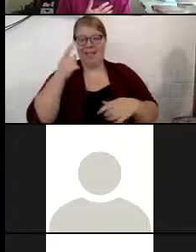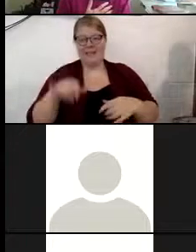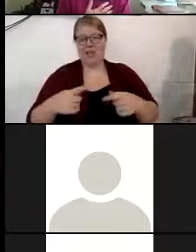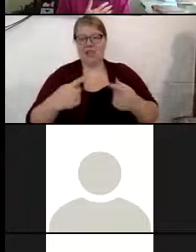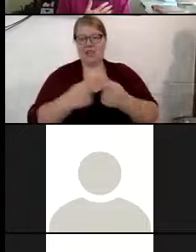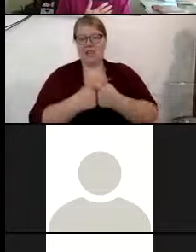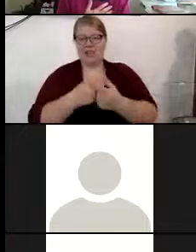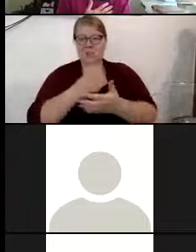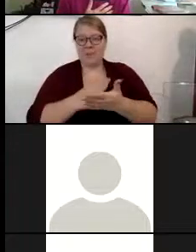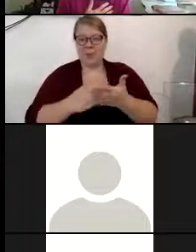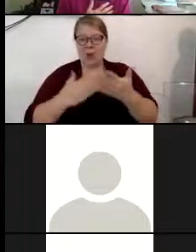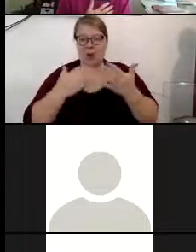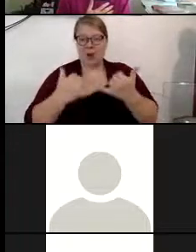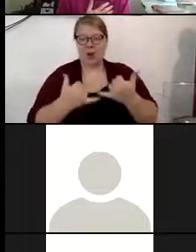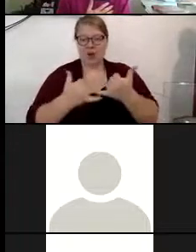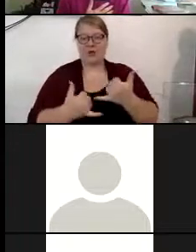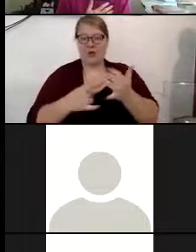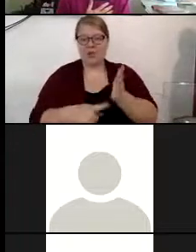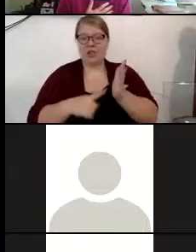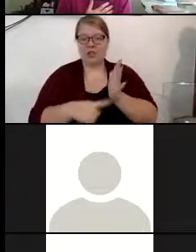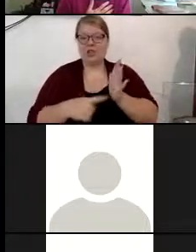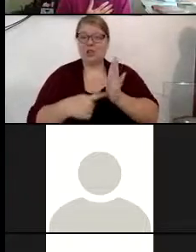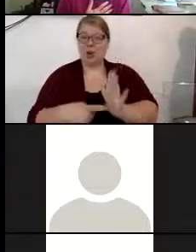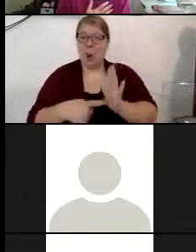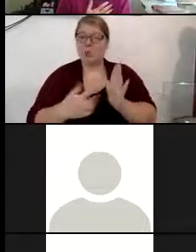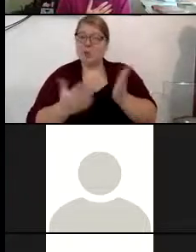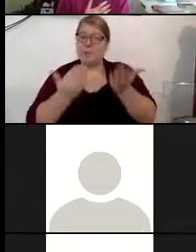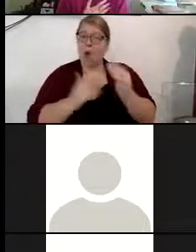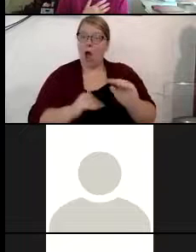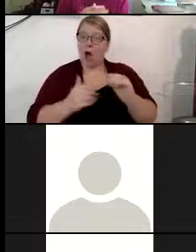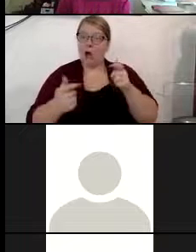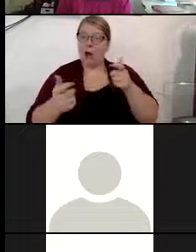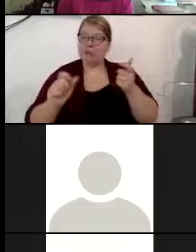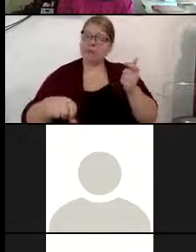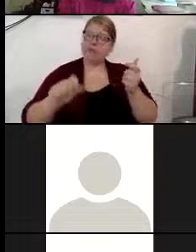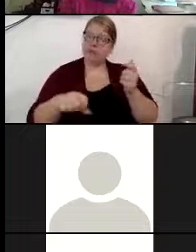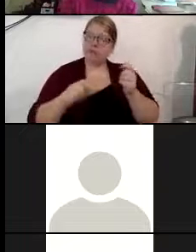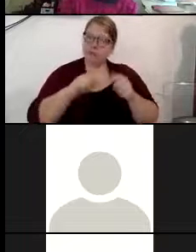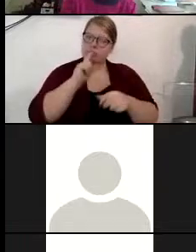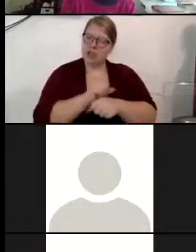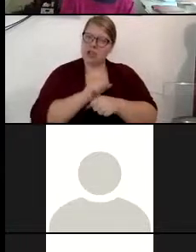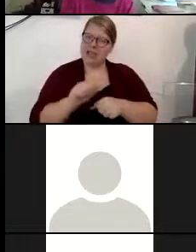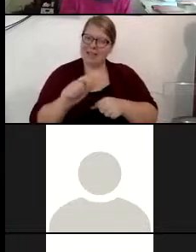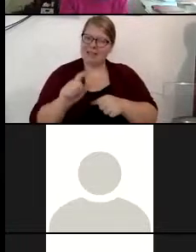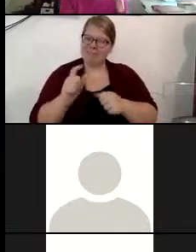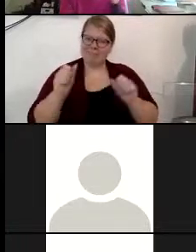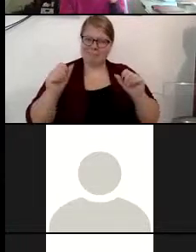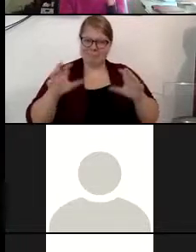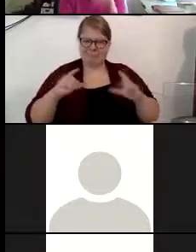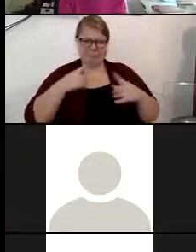of the current research that suggests moderation is a legitimate and achievable goal for some of our